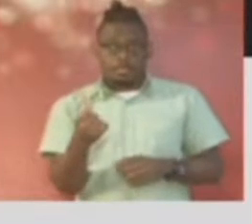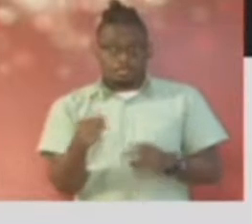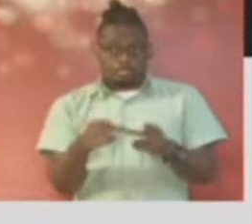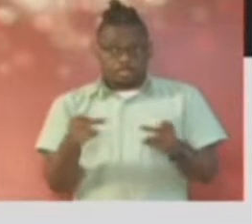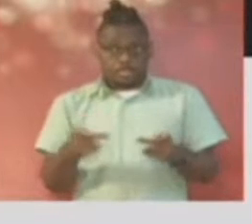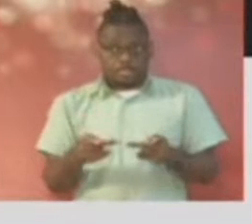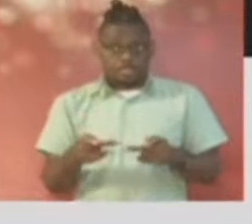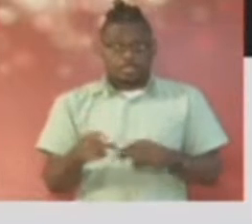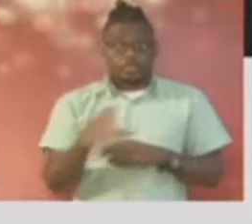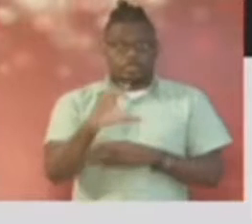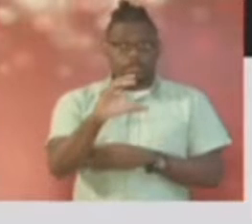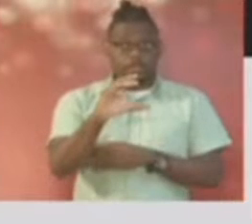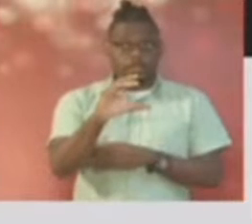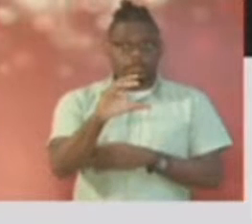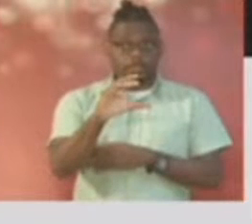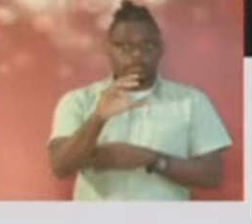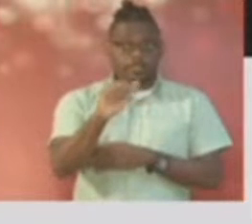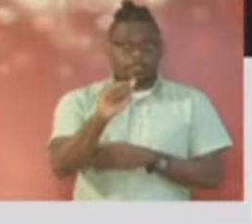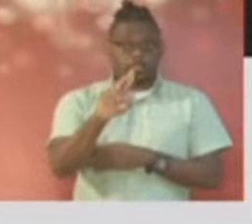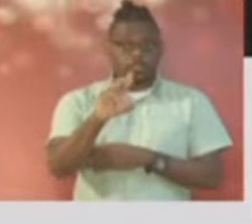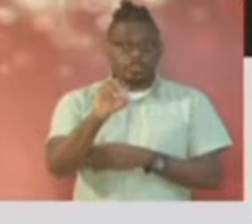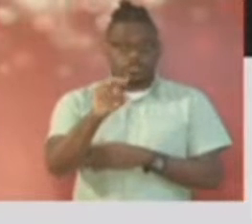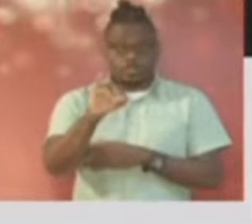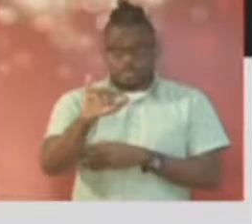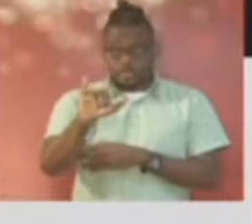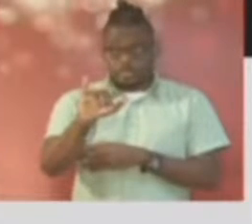next, as well as County Victoria.